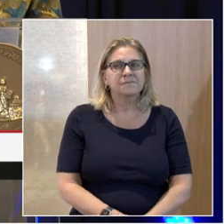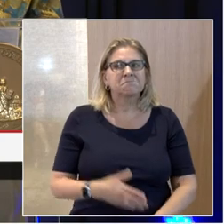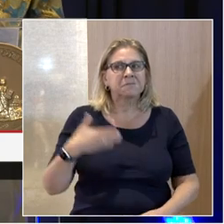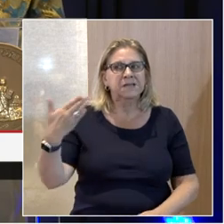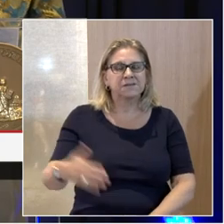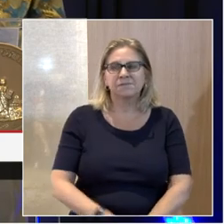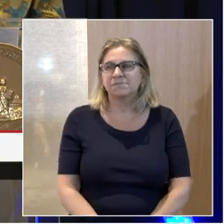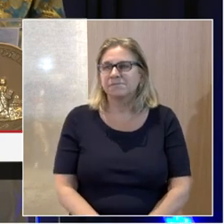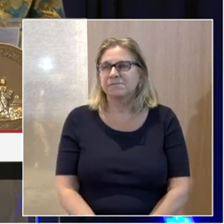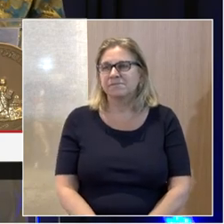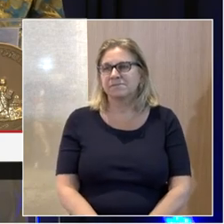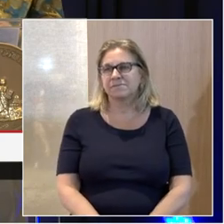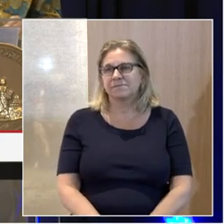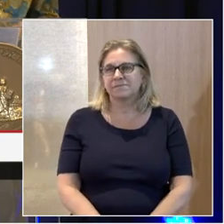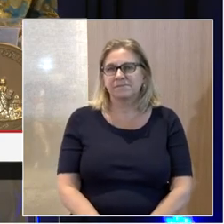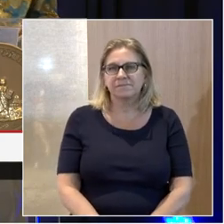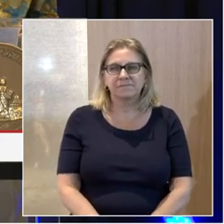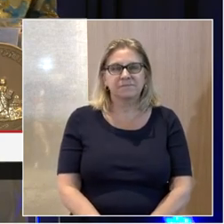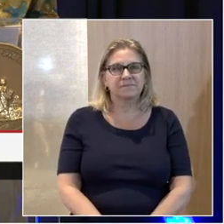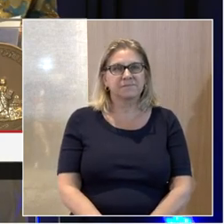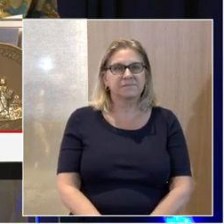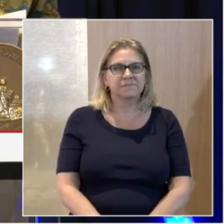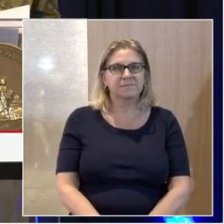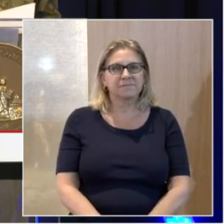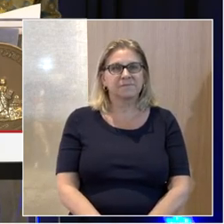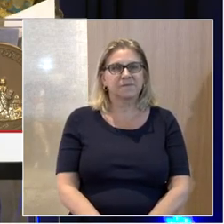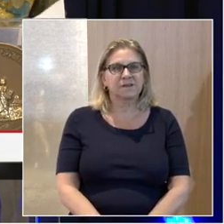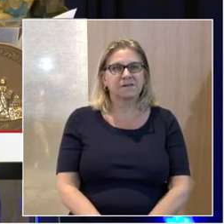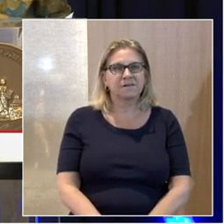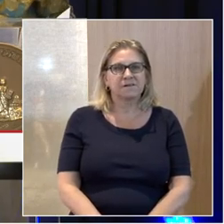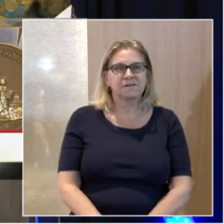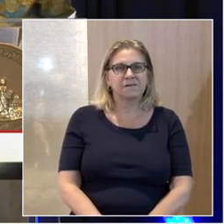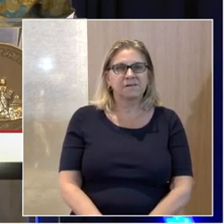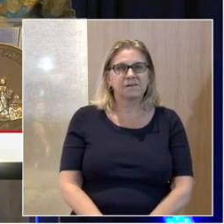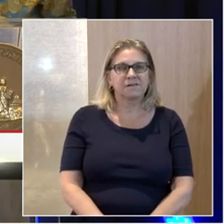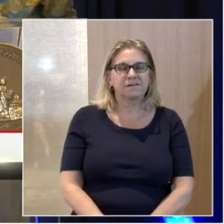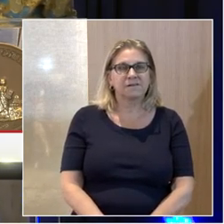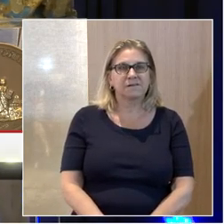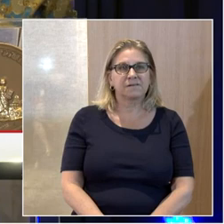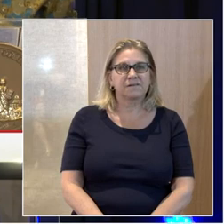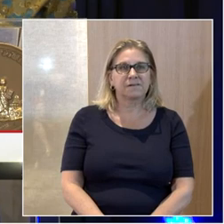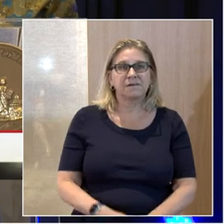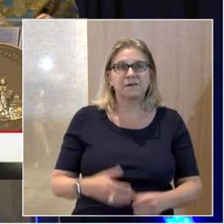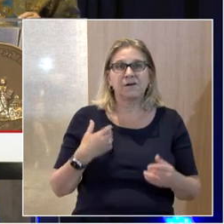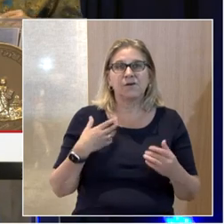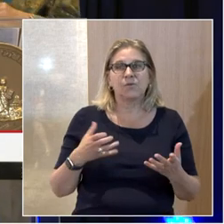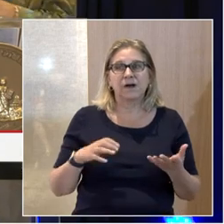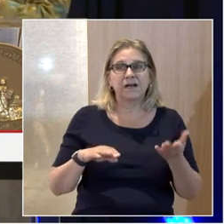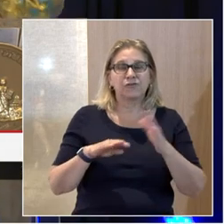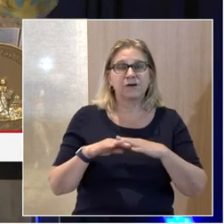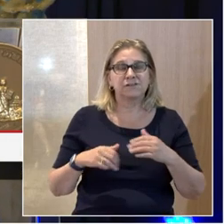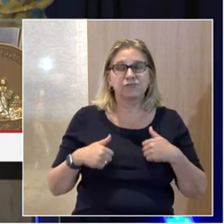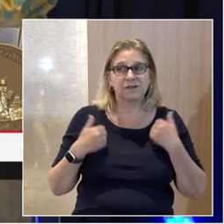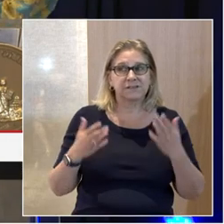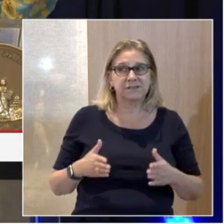This goal of increasing residents in downtown. We want you to select.